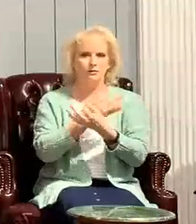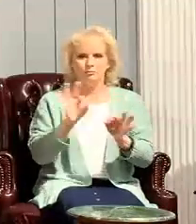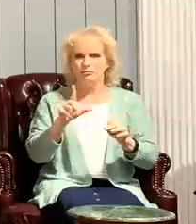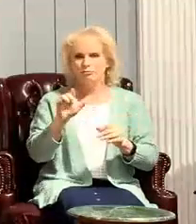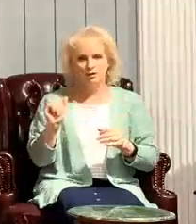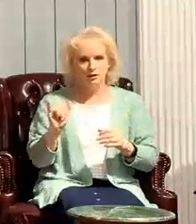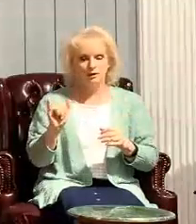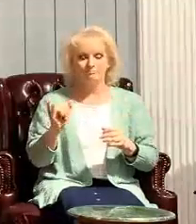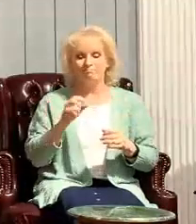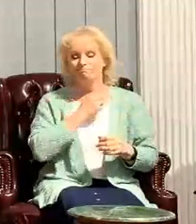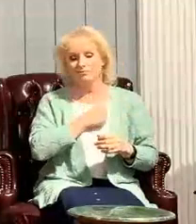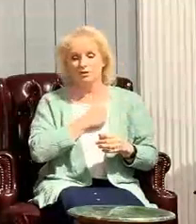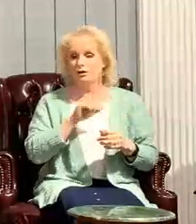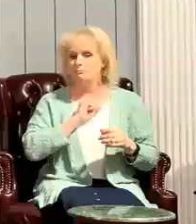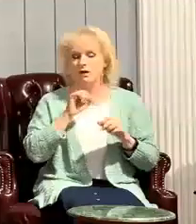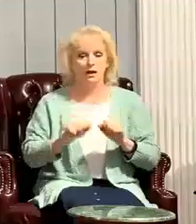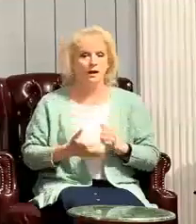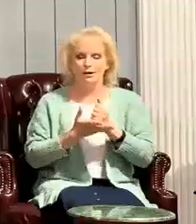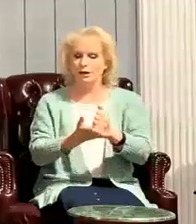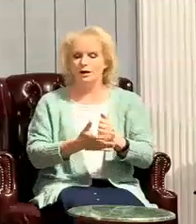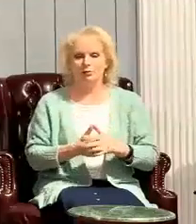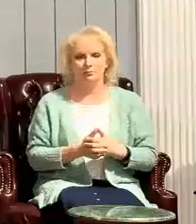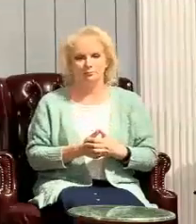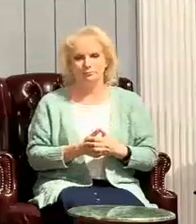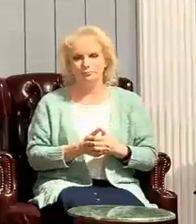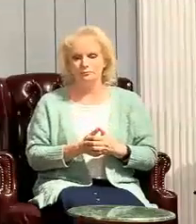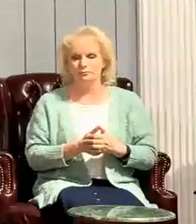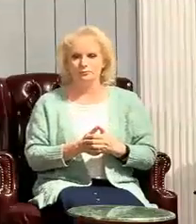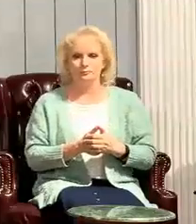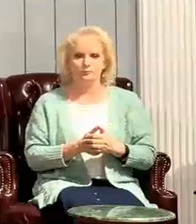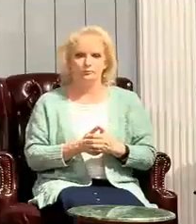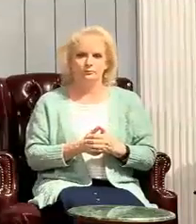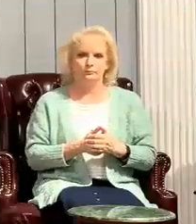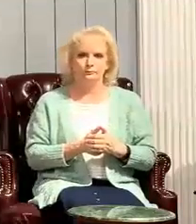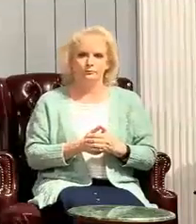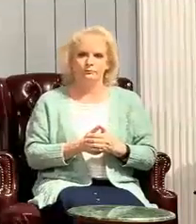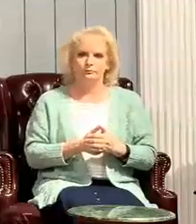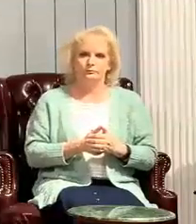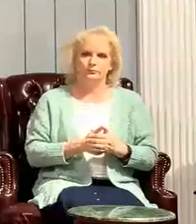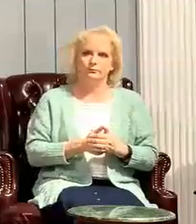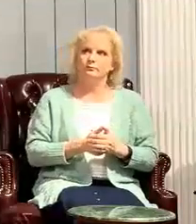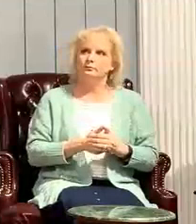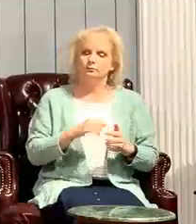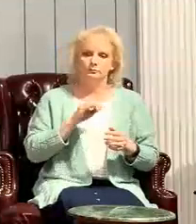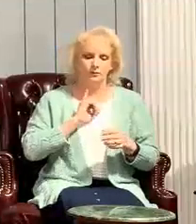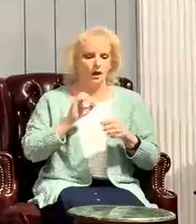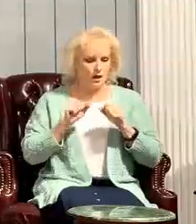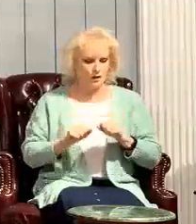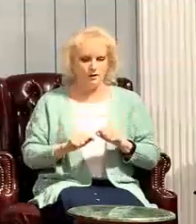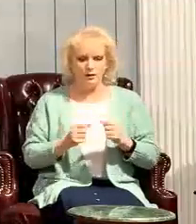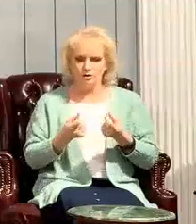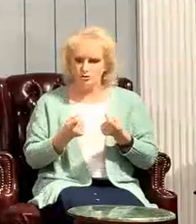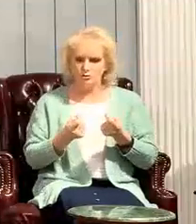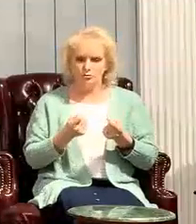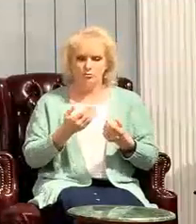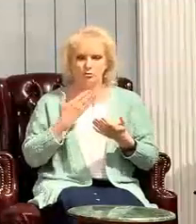then I'm sorry. There's nothing I can do here. If I have it to give freely, then I just, you know, then I can do that in good conscience. But God, the Lord tells